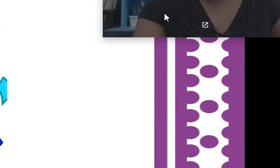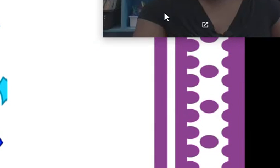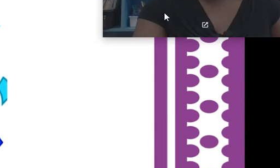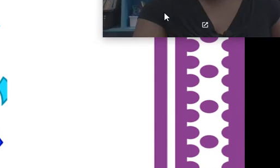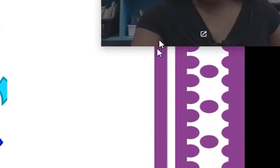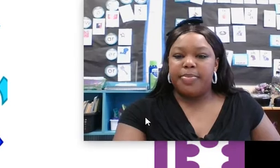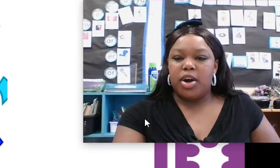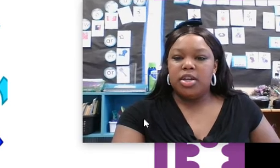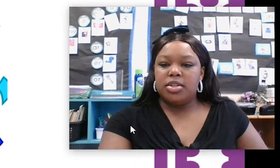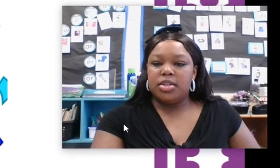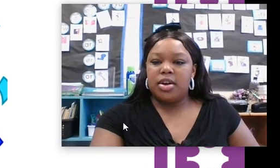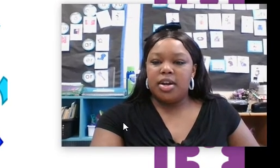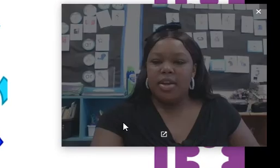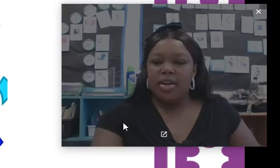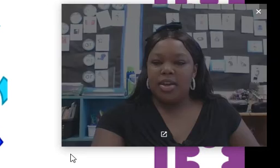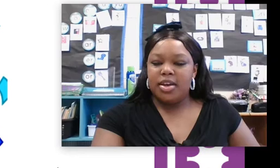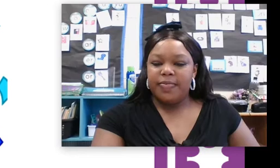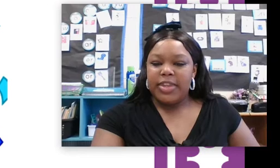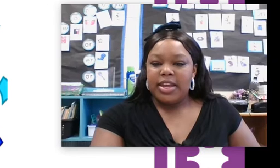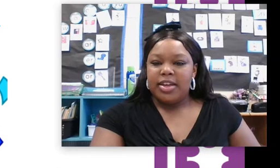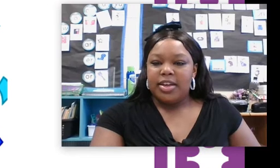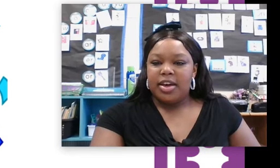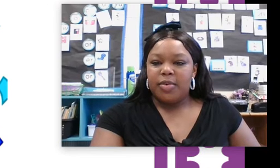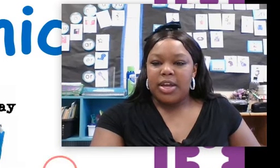Alright, let's get this party started.